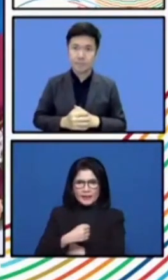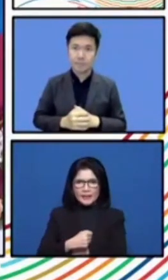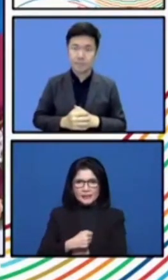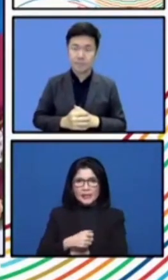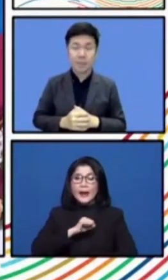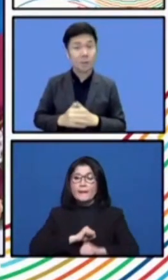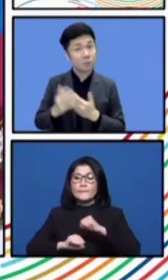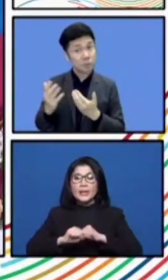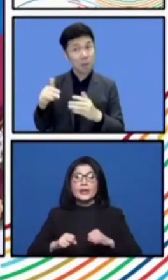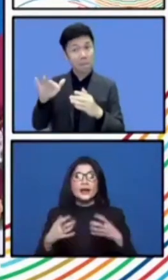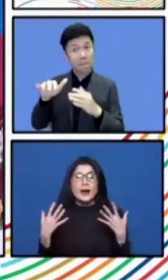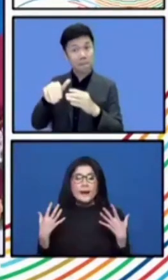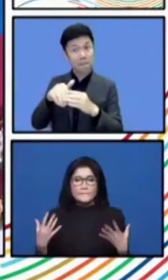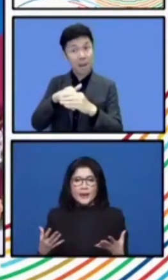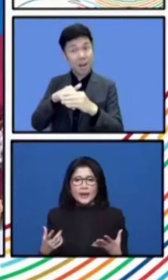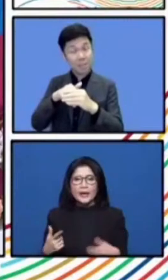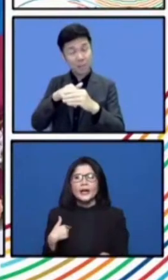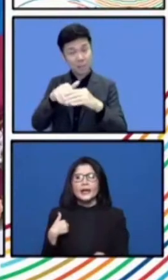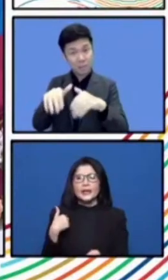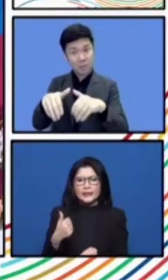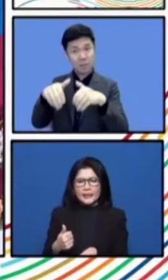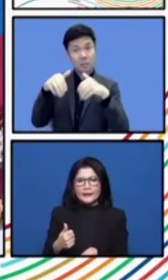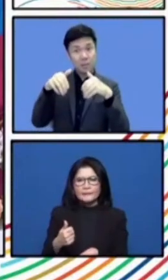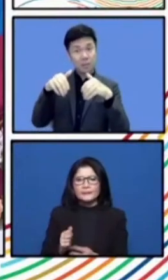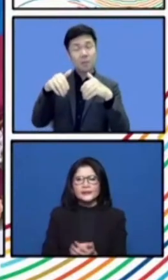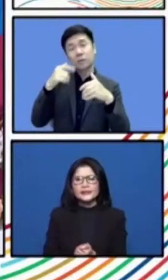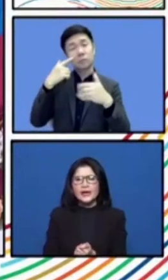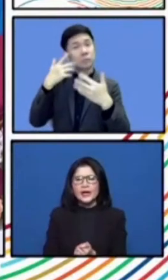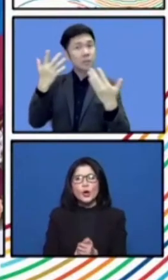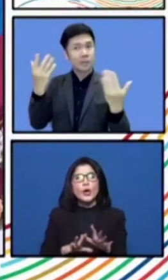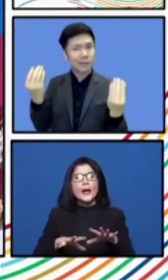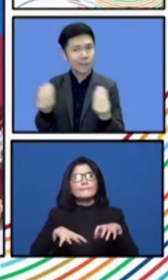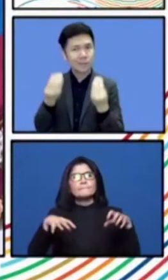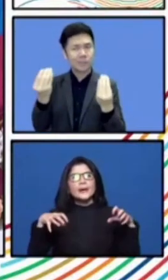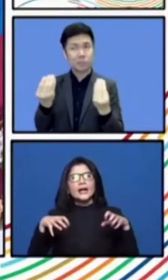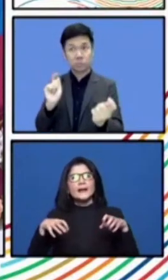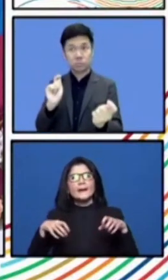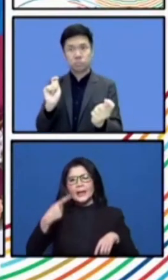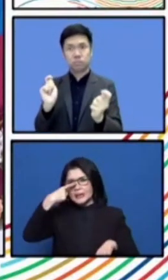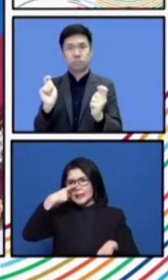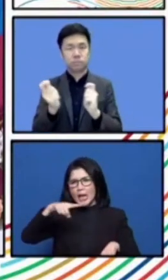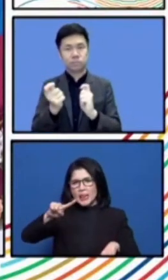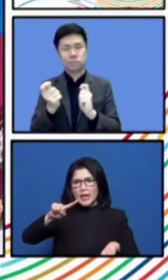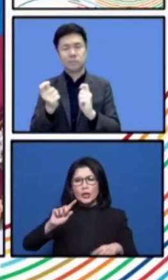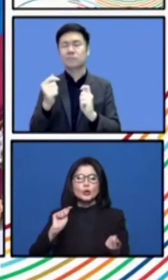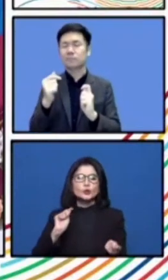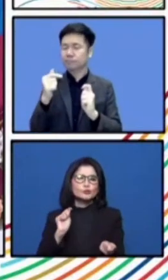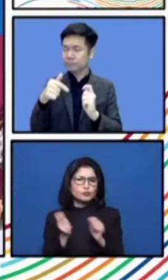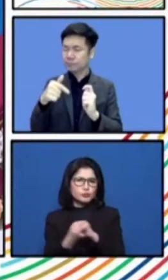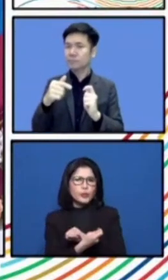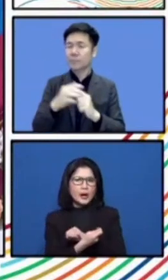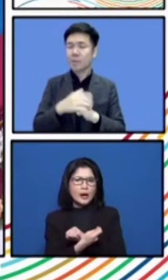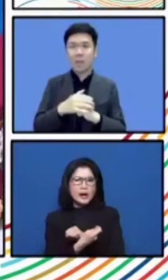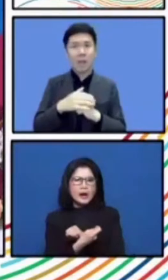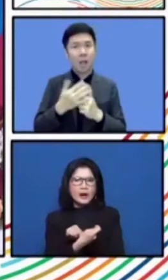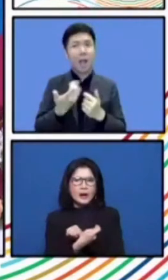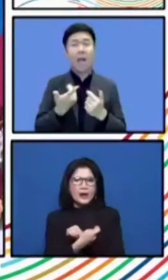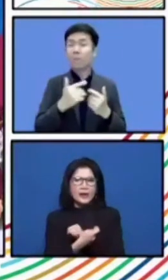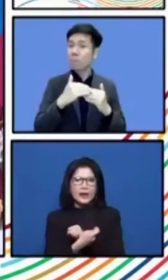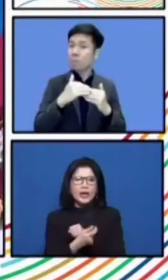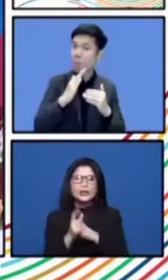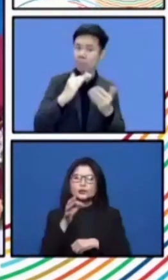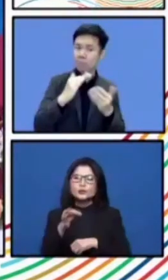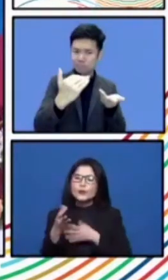parliamentarians play in driving transformative challenge changes and facilitating multi-sectoral partnership